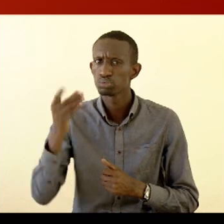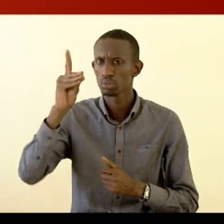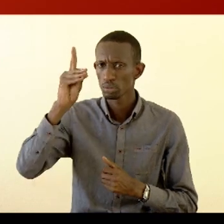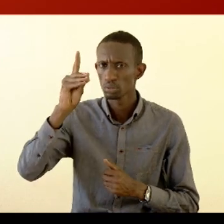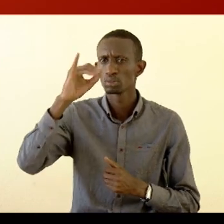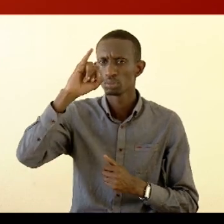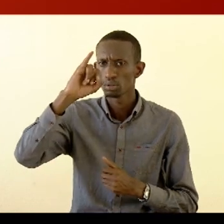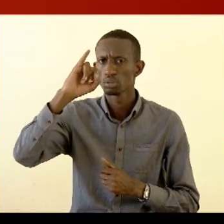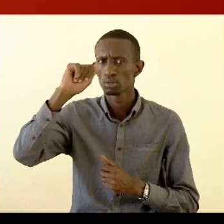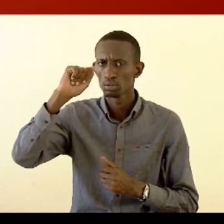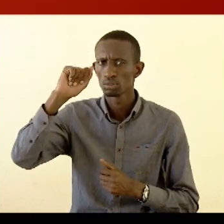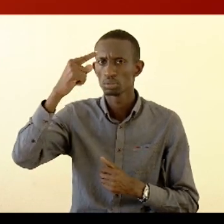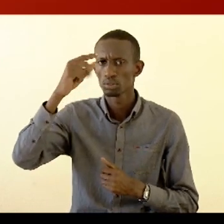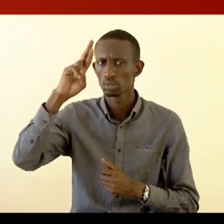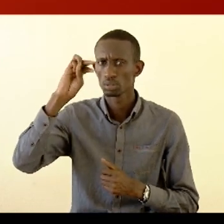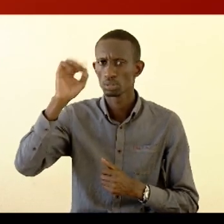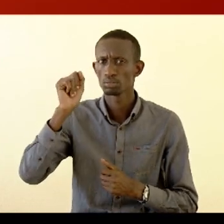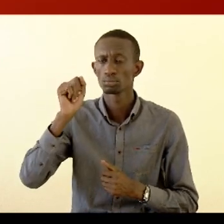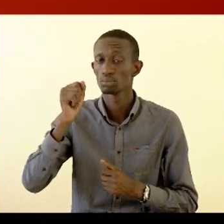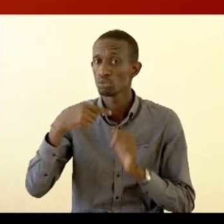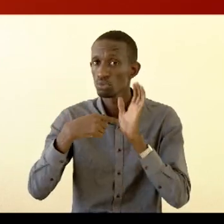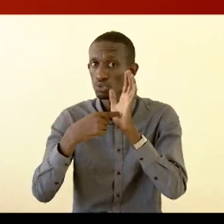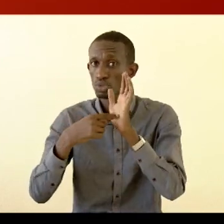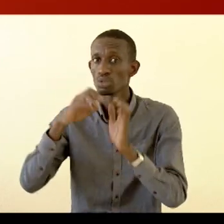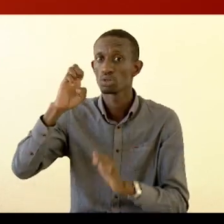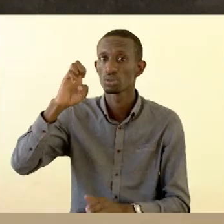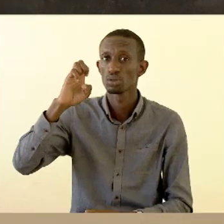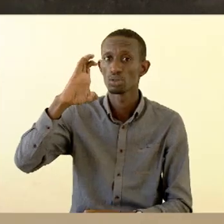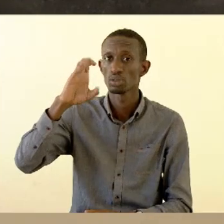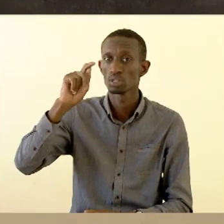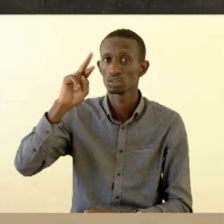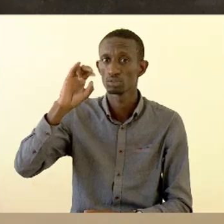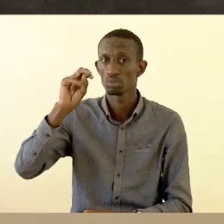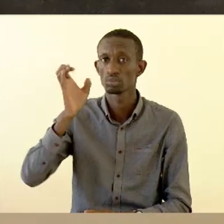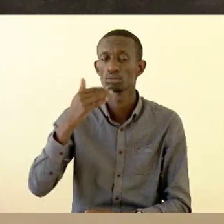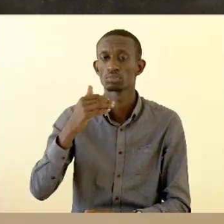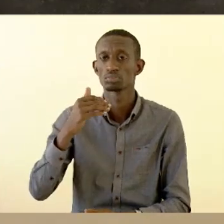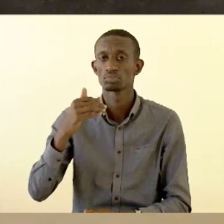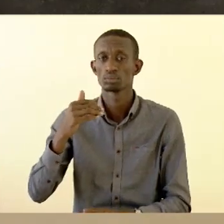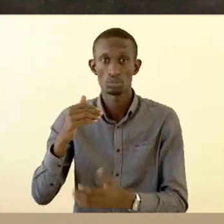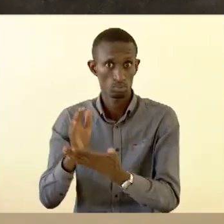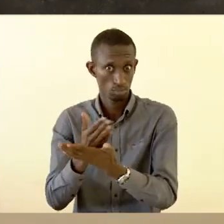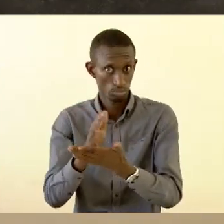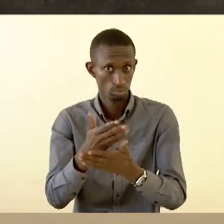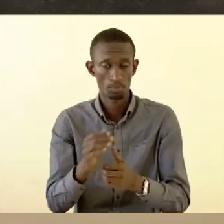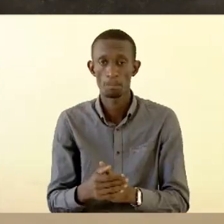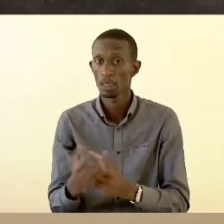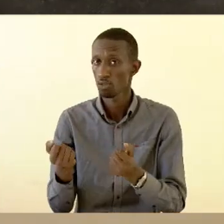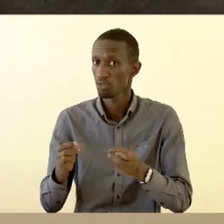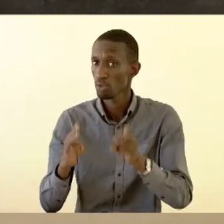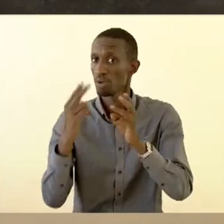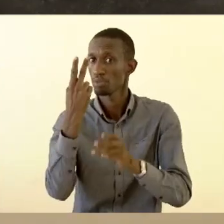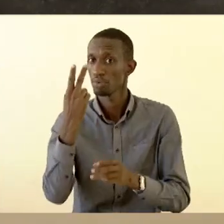diagrams to show the electron distribution. We have 2 methods. We